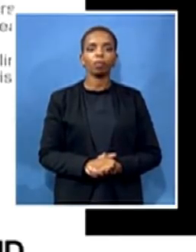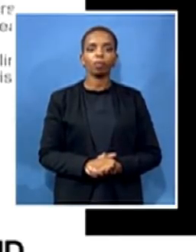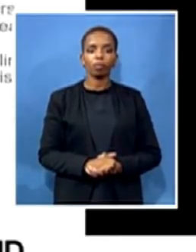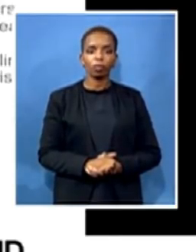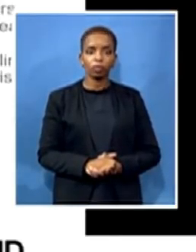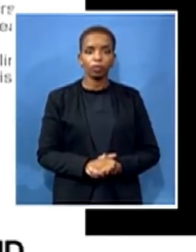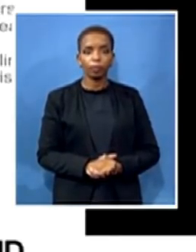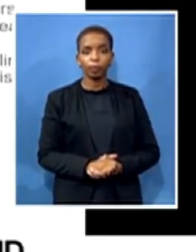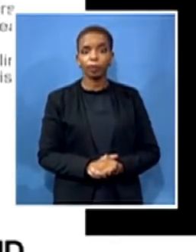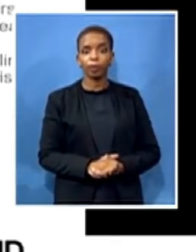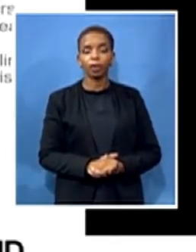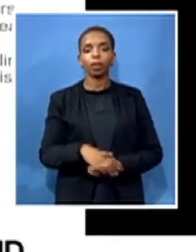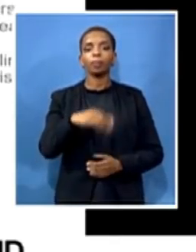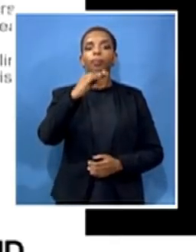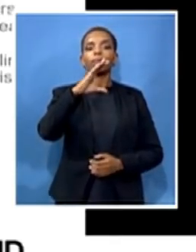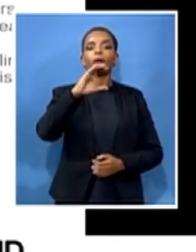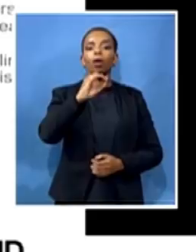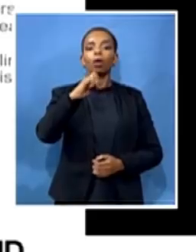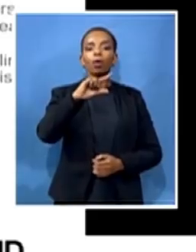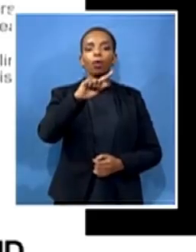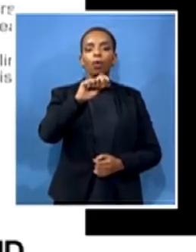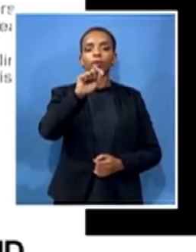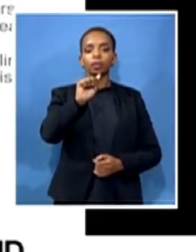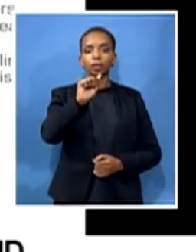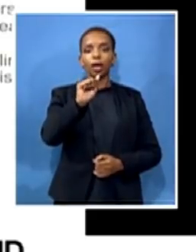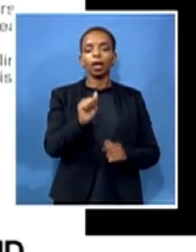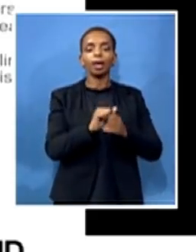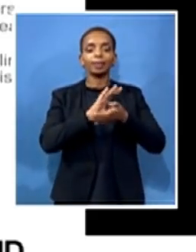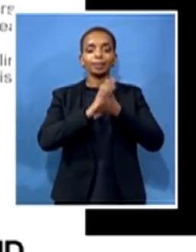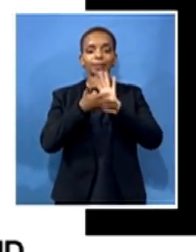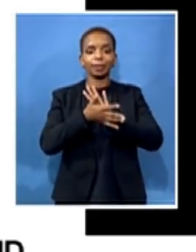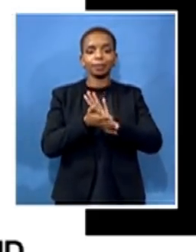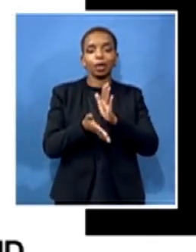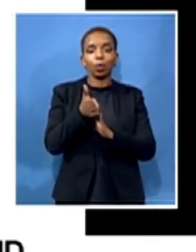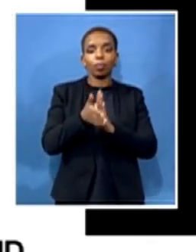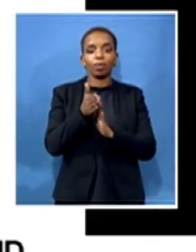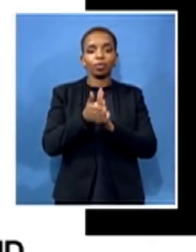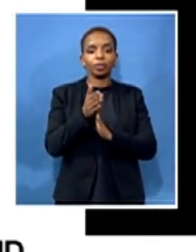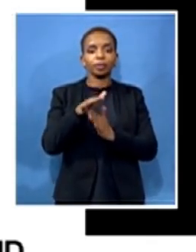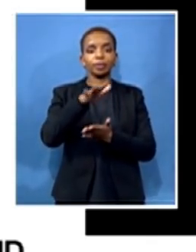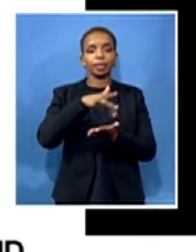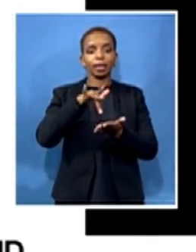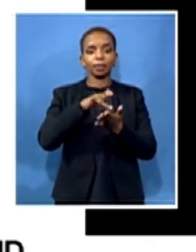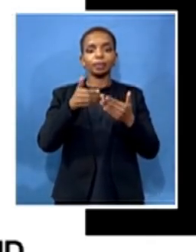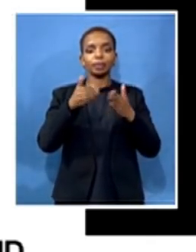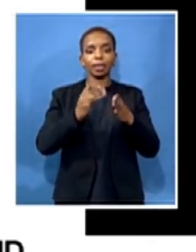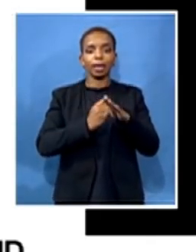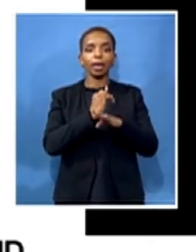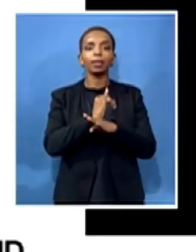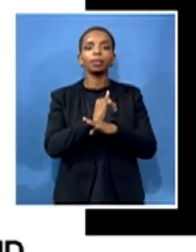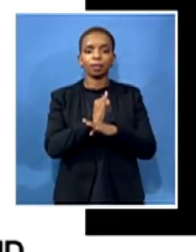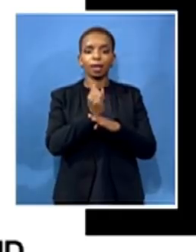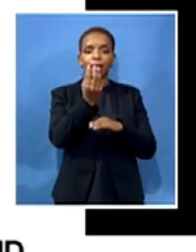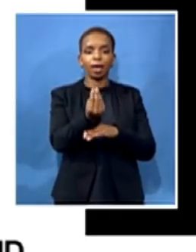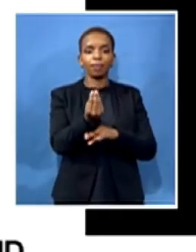Disaster Operation Center operates daily. It's got a 12-hour shift.